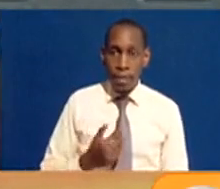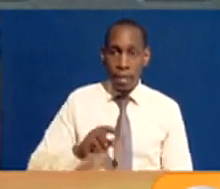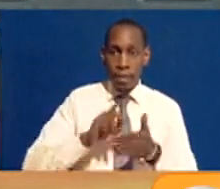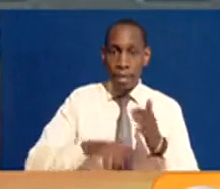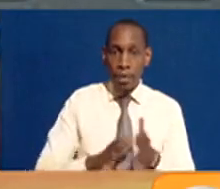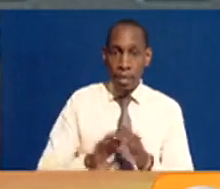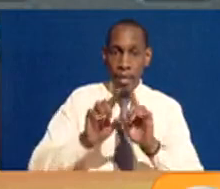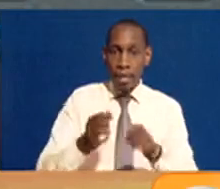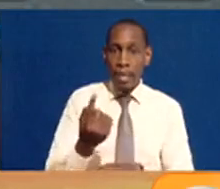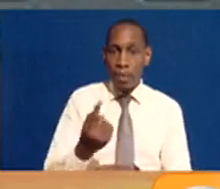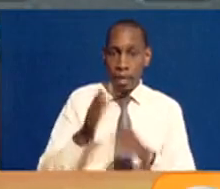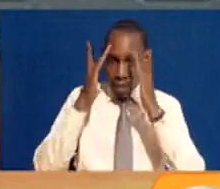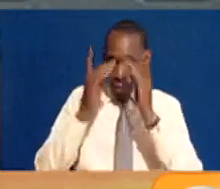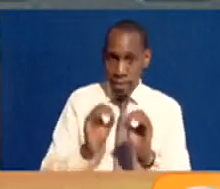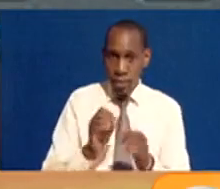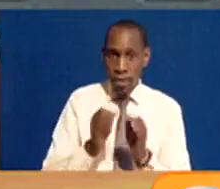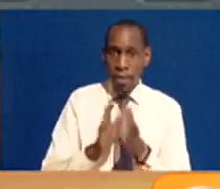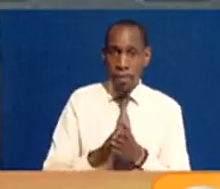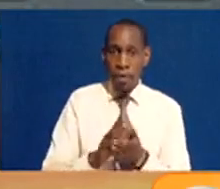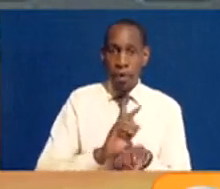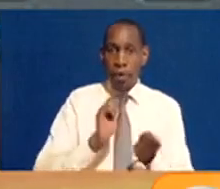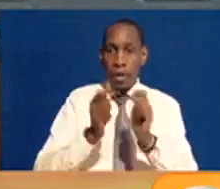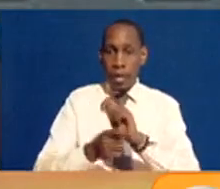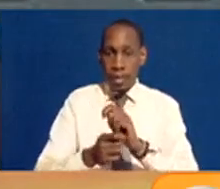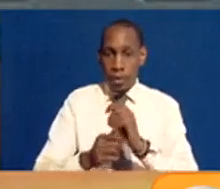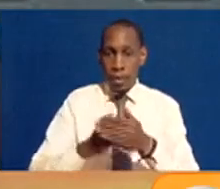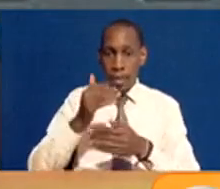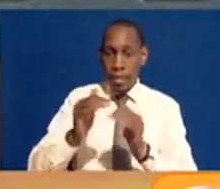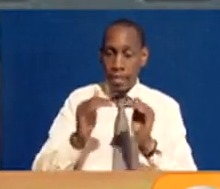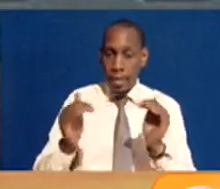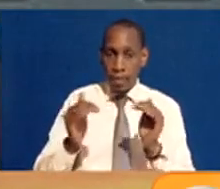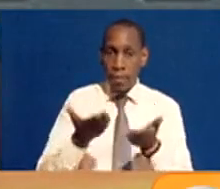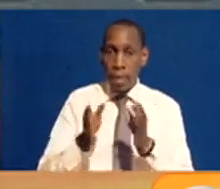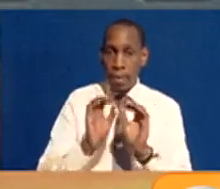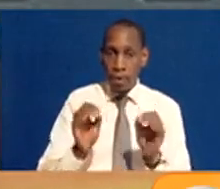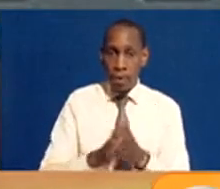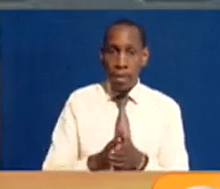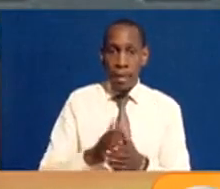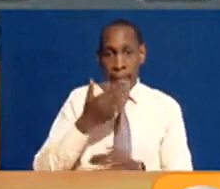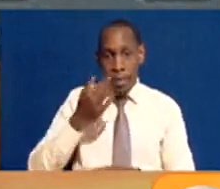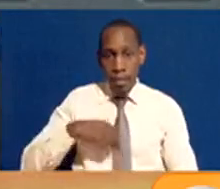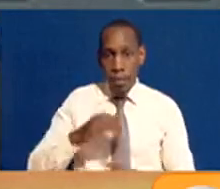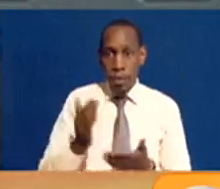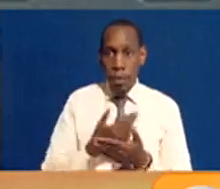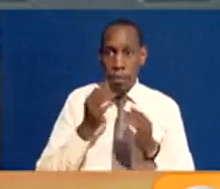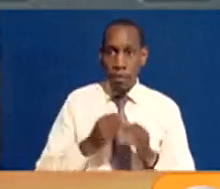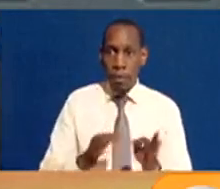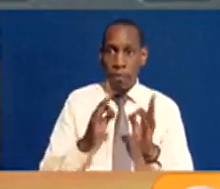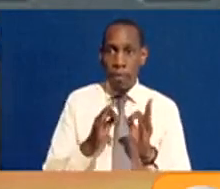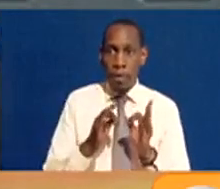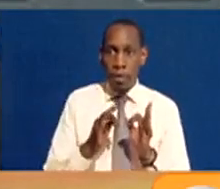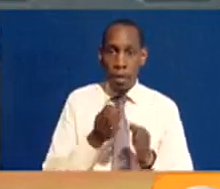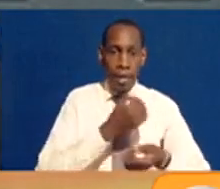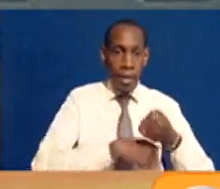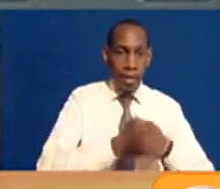therefore one exam does not determine whether they move to the next level or not, then let us do away with the official dome around